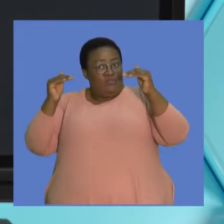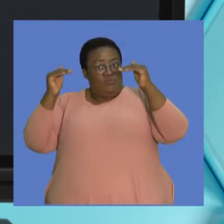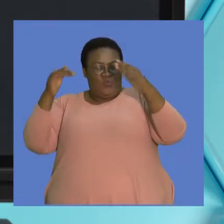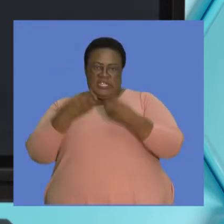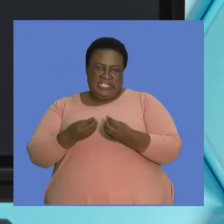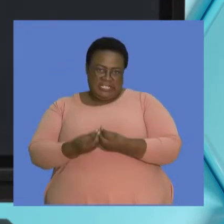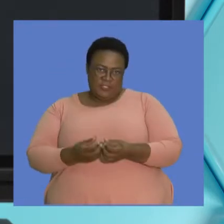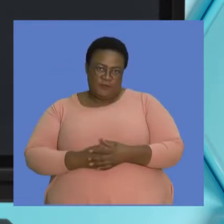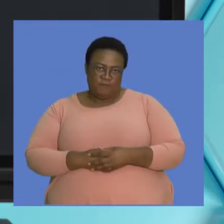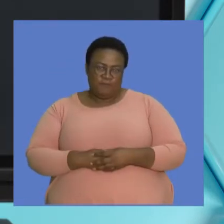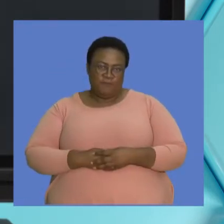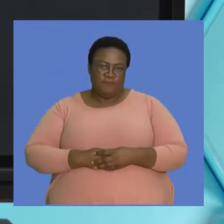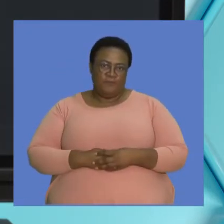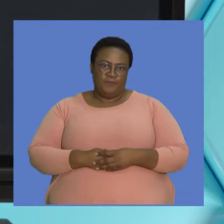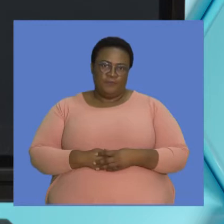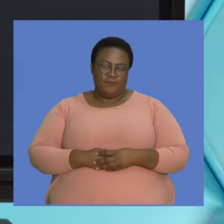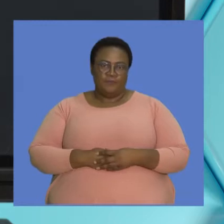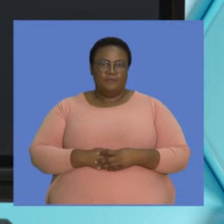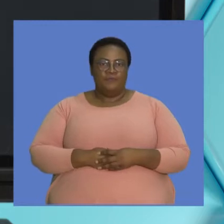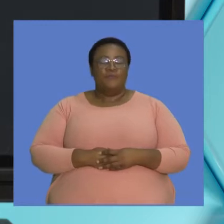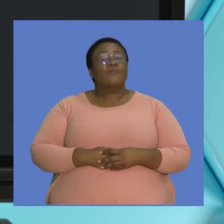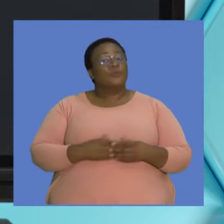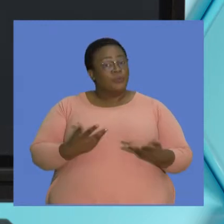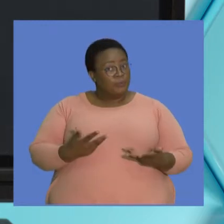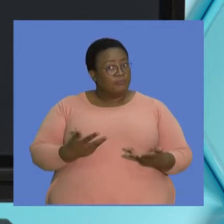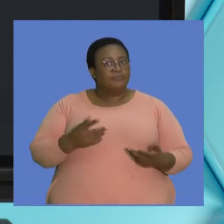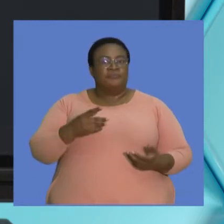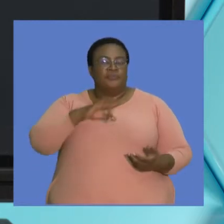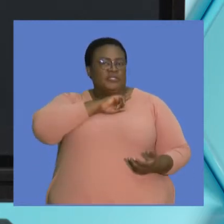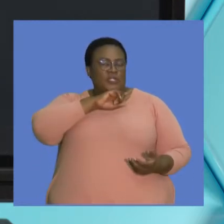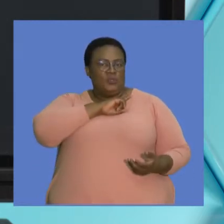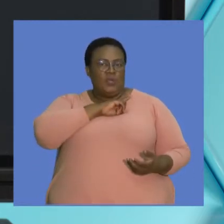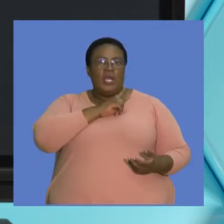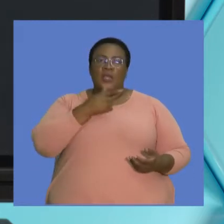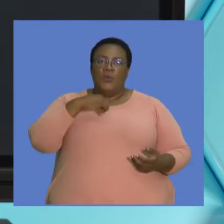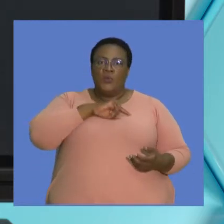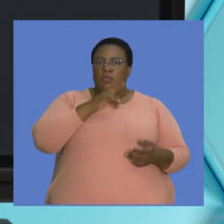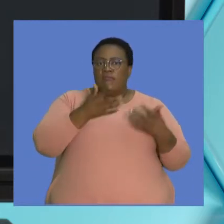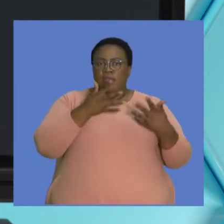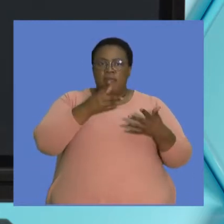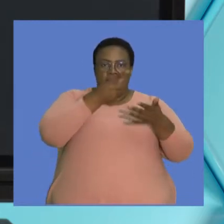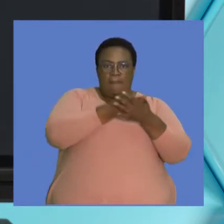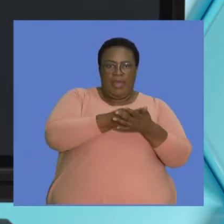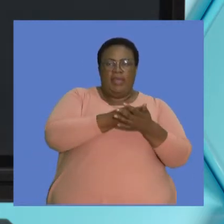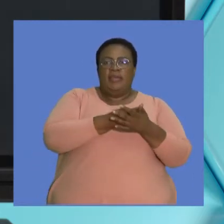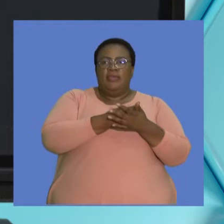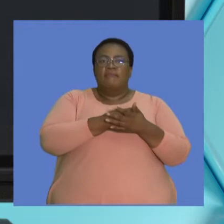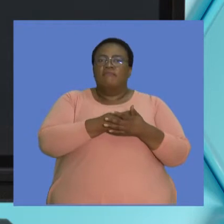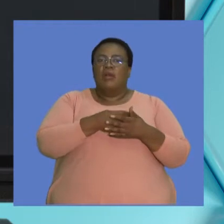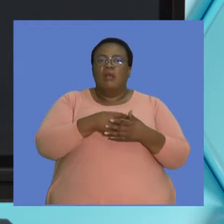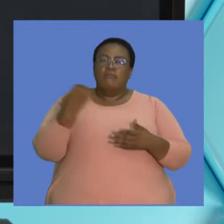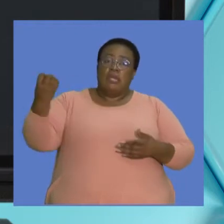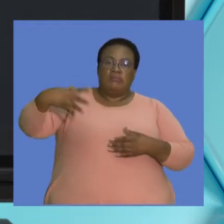and services and equipment that we have. So that's why we might have to buy them at a higher price after a